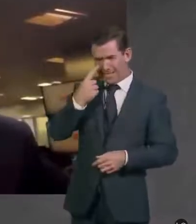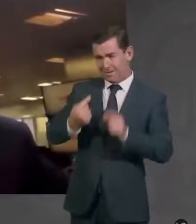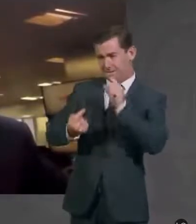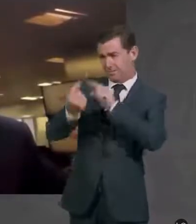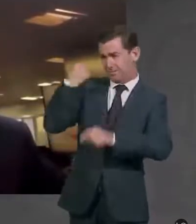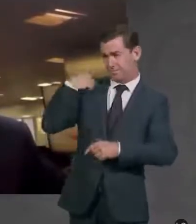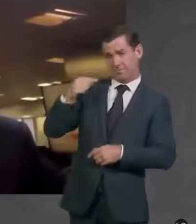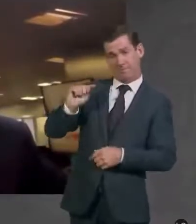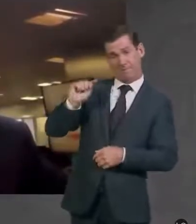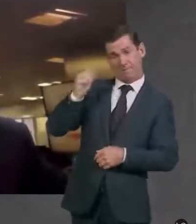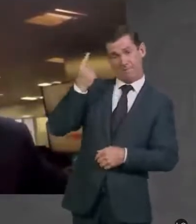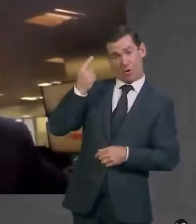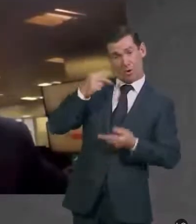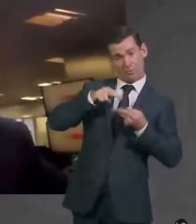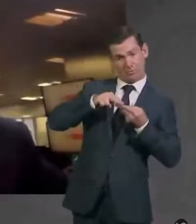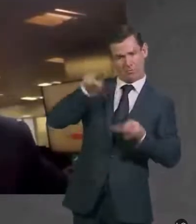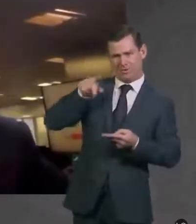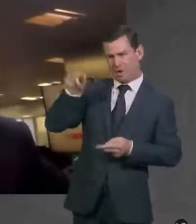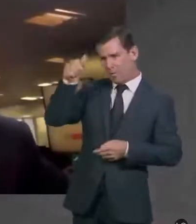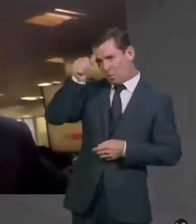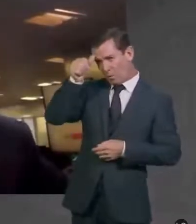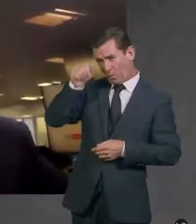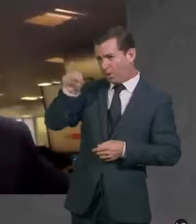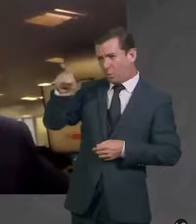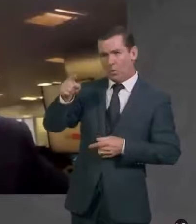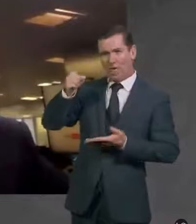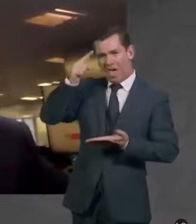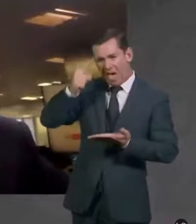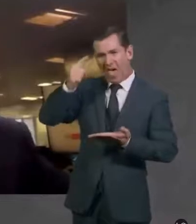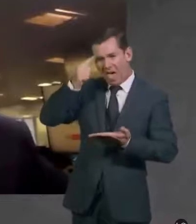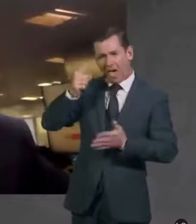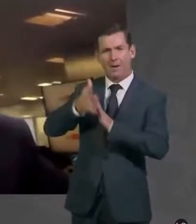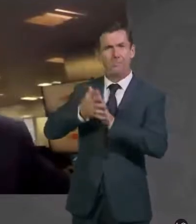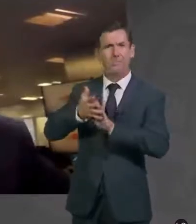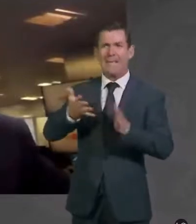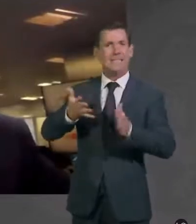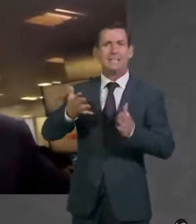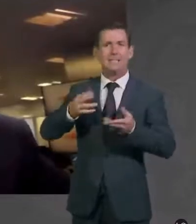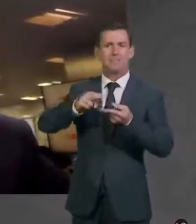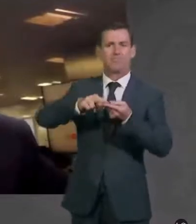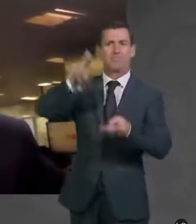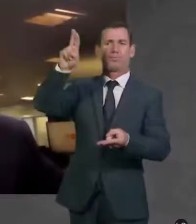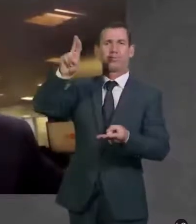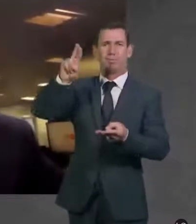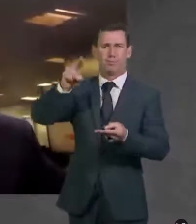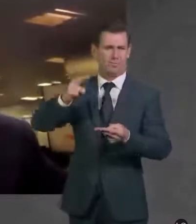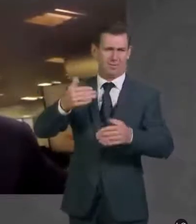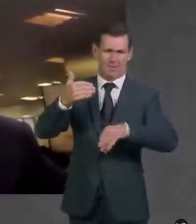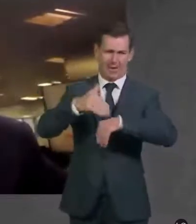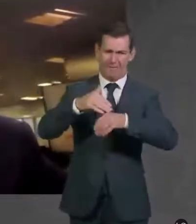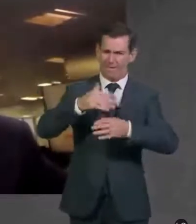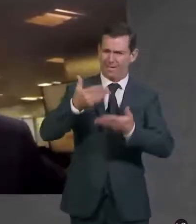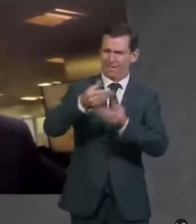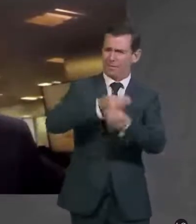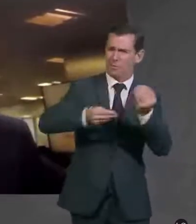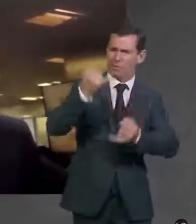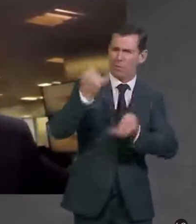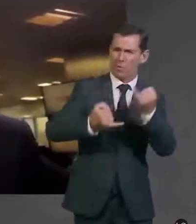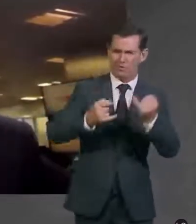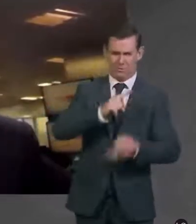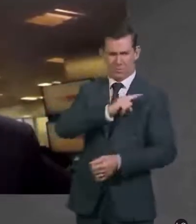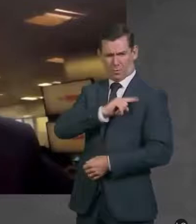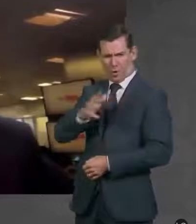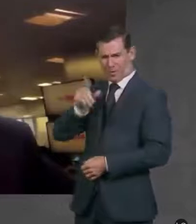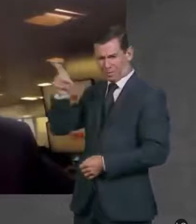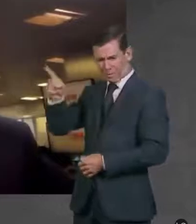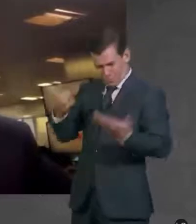the more that costs the economy. So why not act more draconianly today? And Patrick Vallance, politicians all